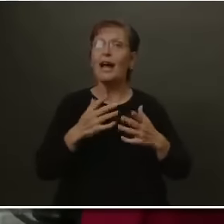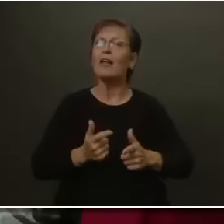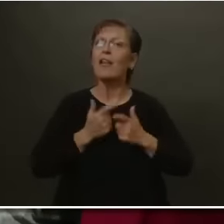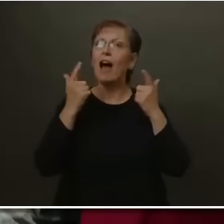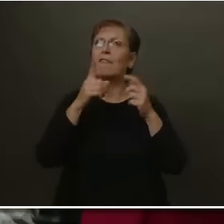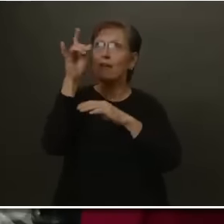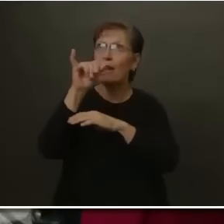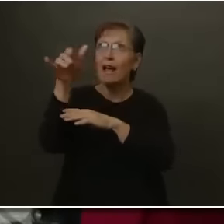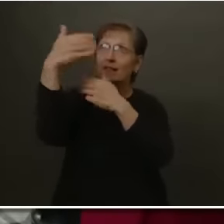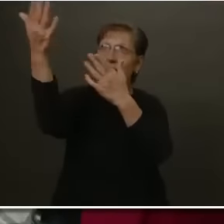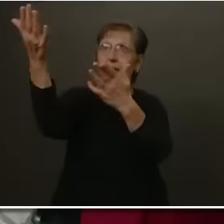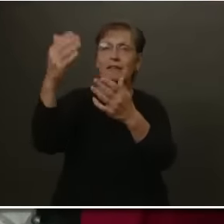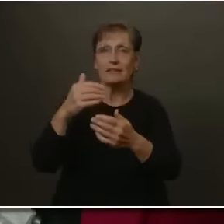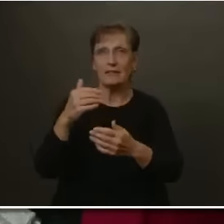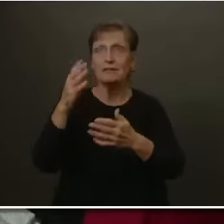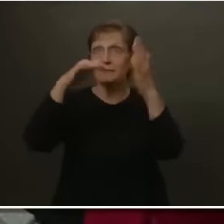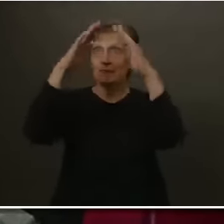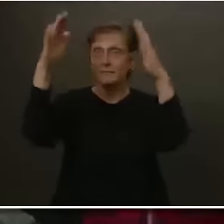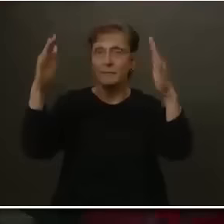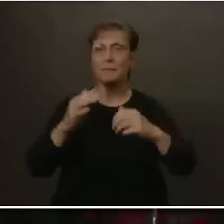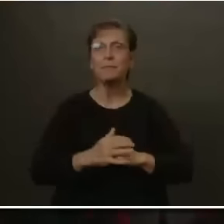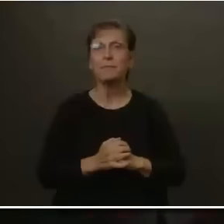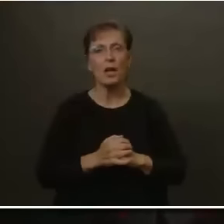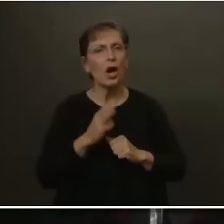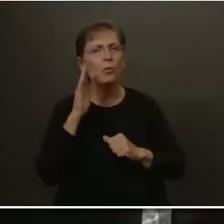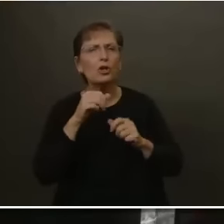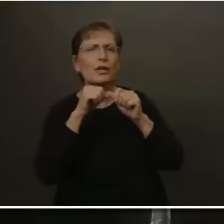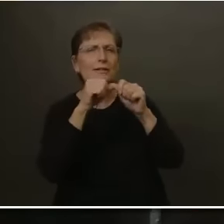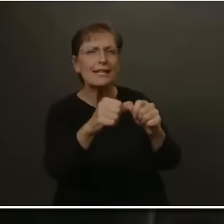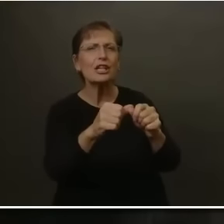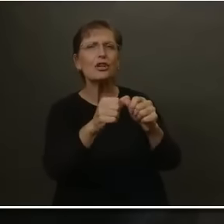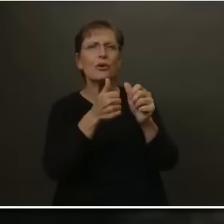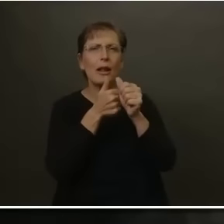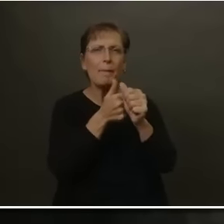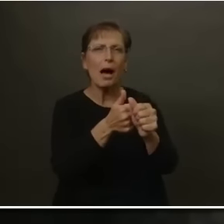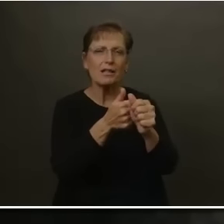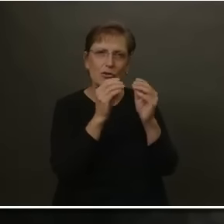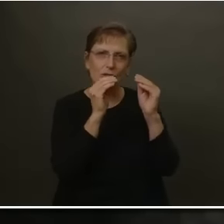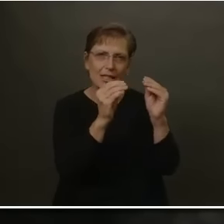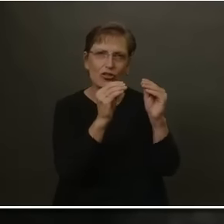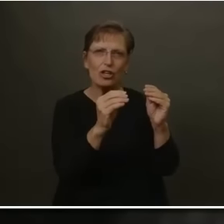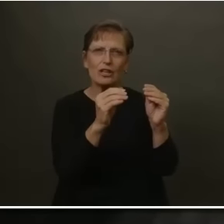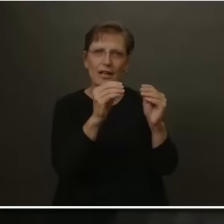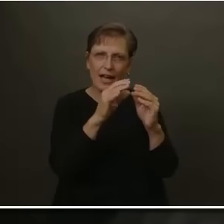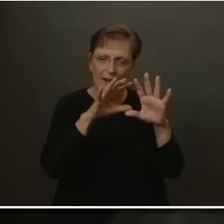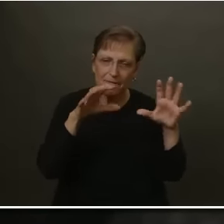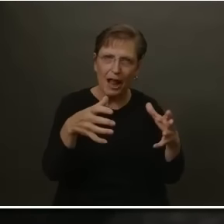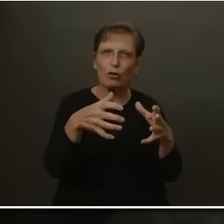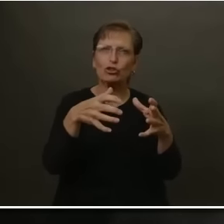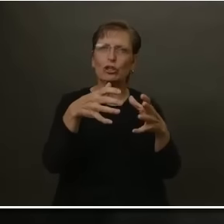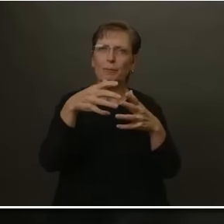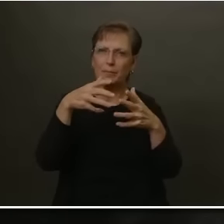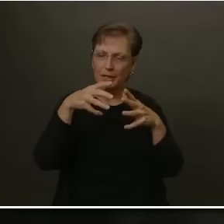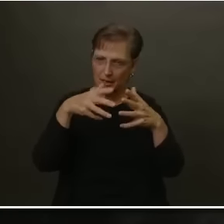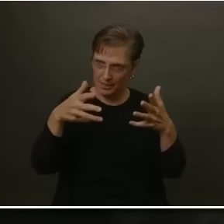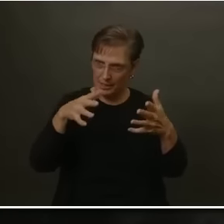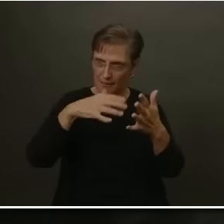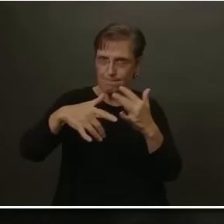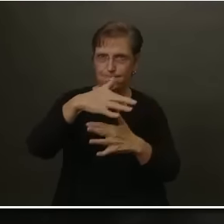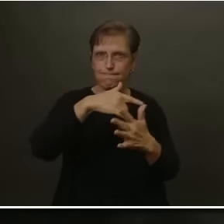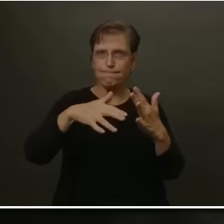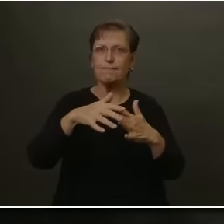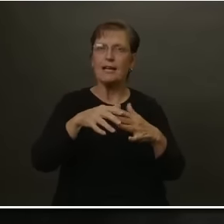life everlasting. Will you continue in the apostles' teaching and fellowship, in the breaking of bread and in the